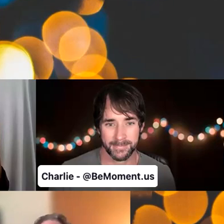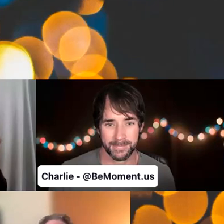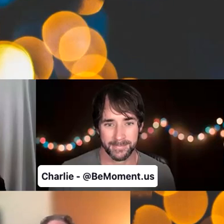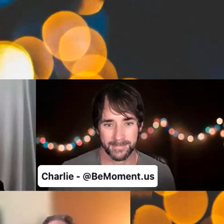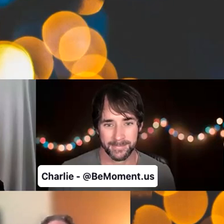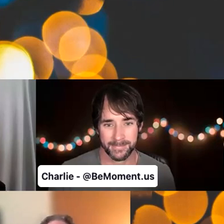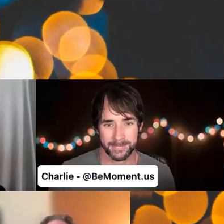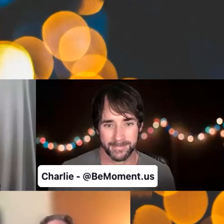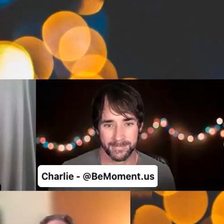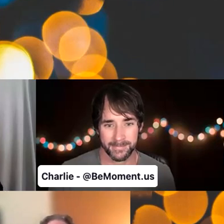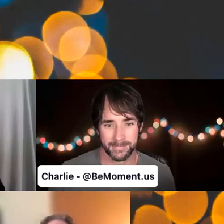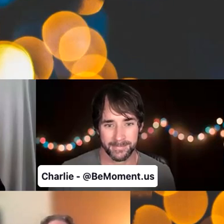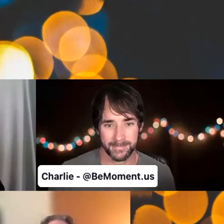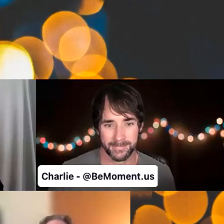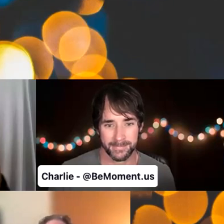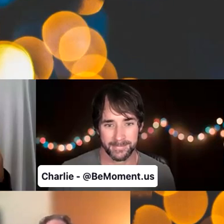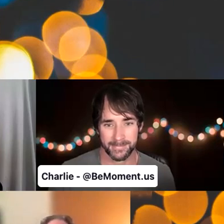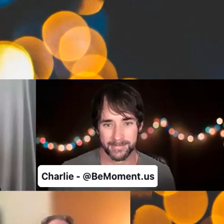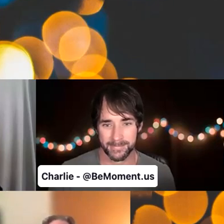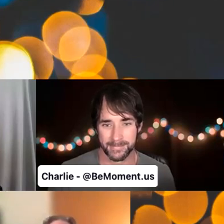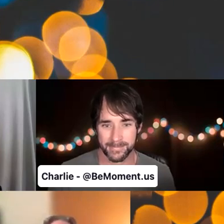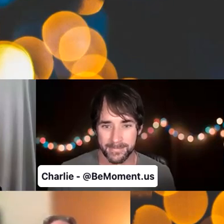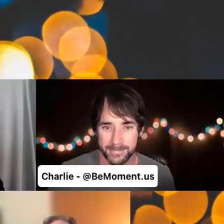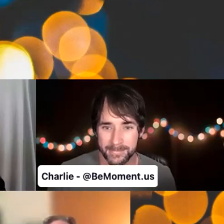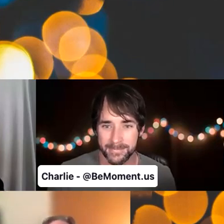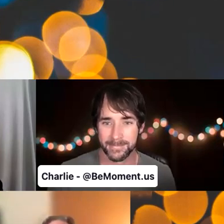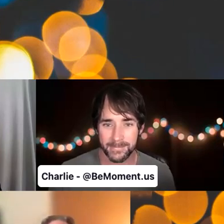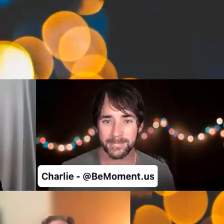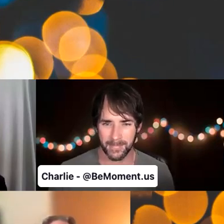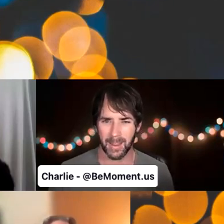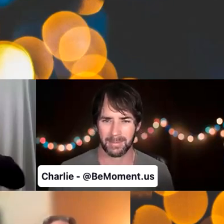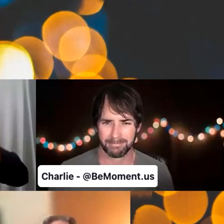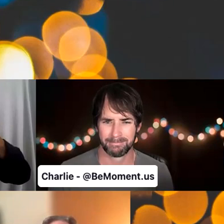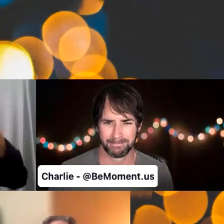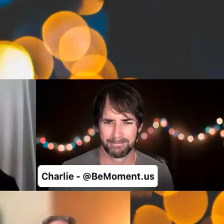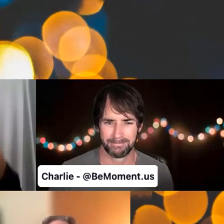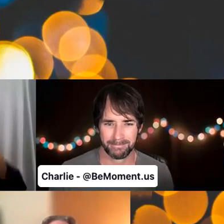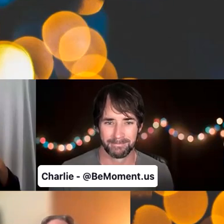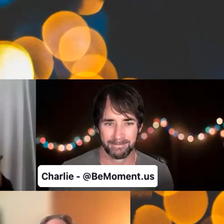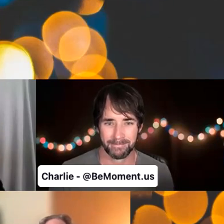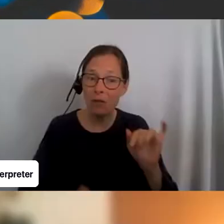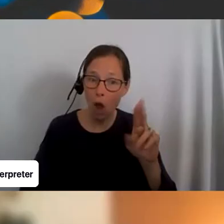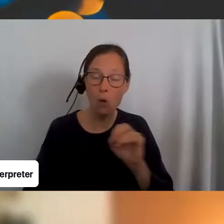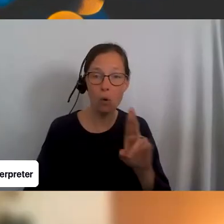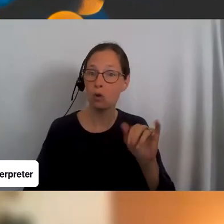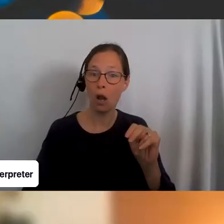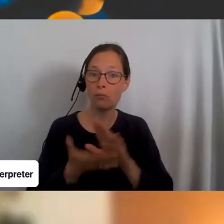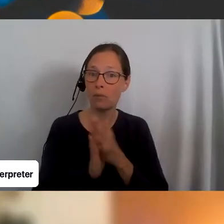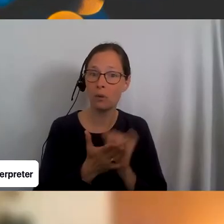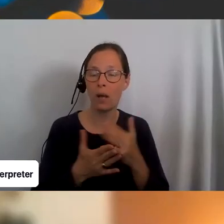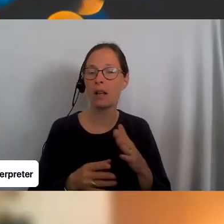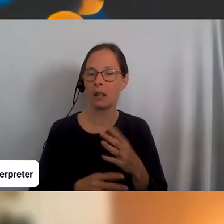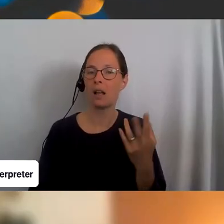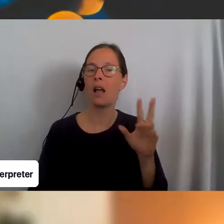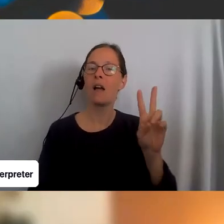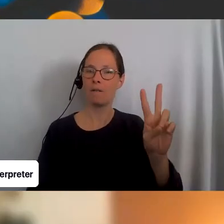are. Oh, pretty. Look at the stripes. Did you do different yarn or did the yarn just turn out that way? It's